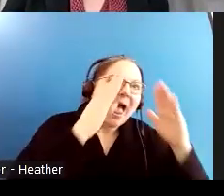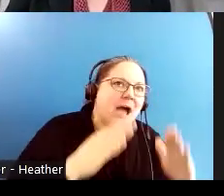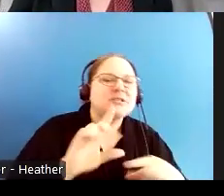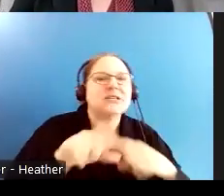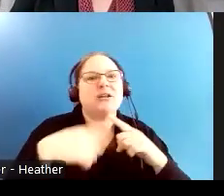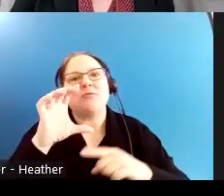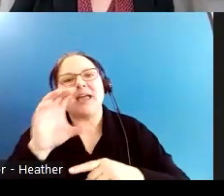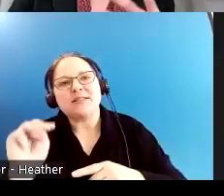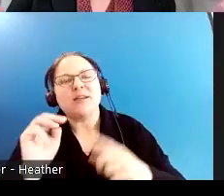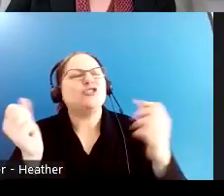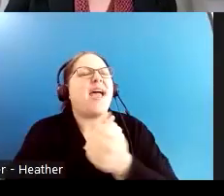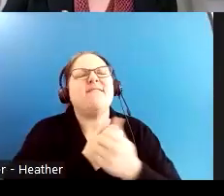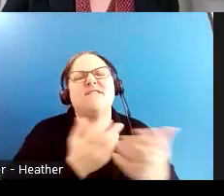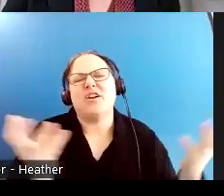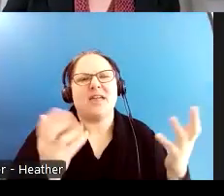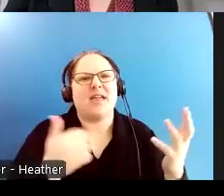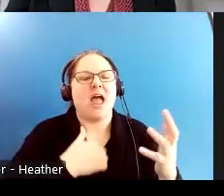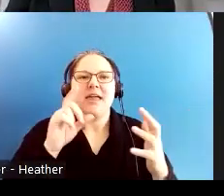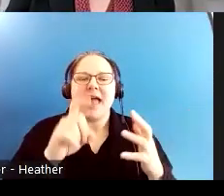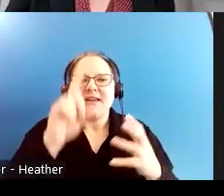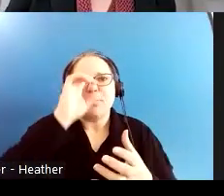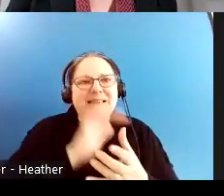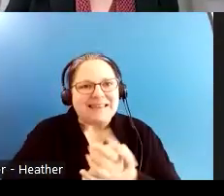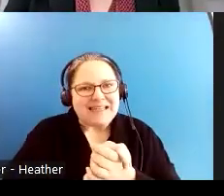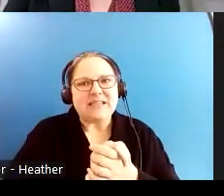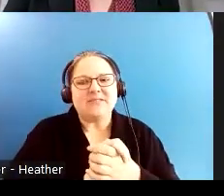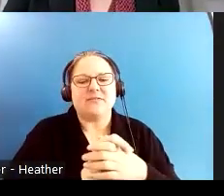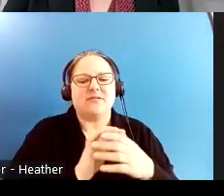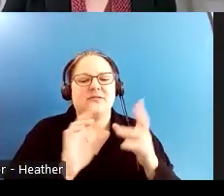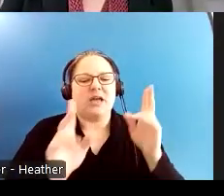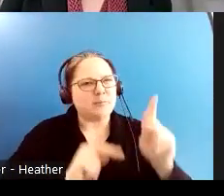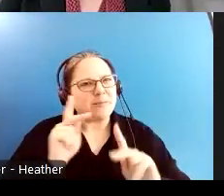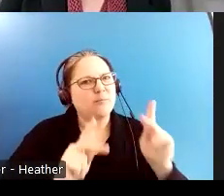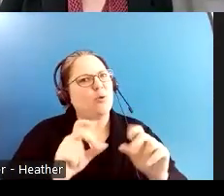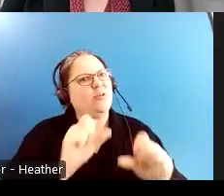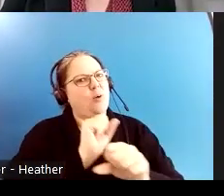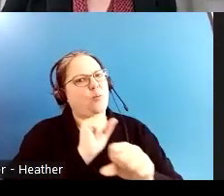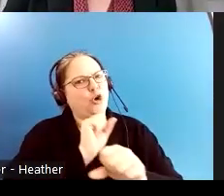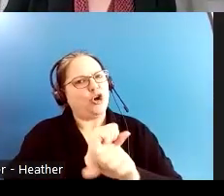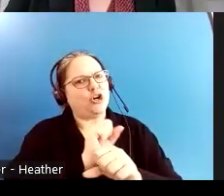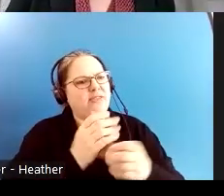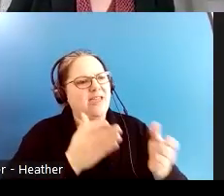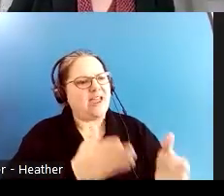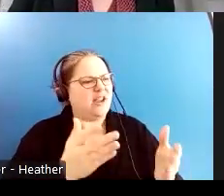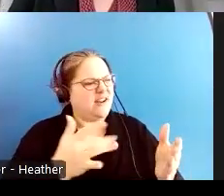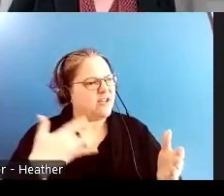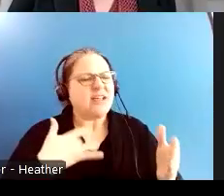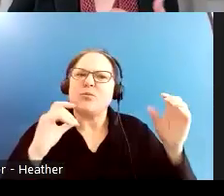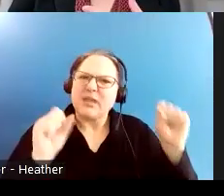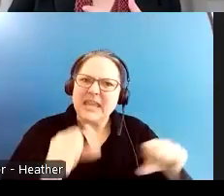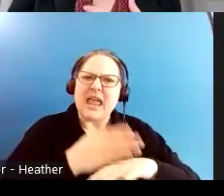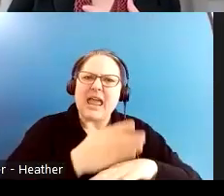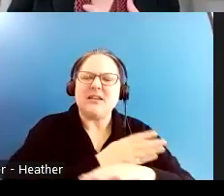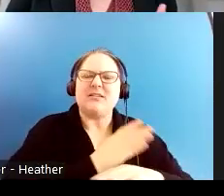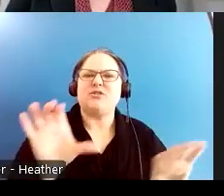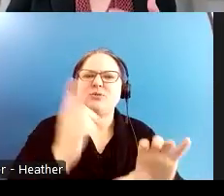make, and about believing in the folks that are out on the street and believing that there is something better for them. And I think that